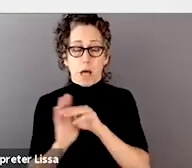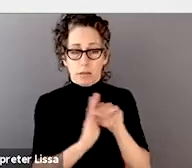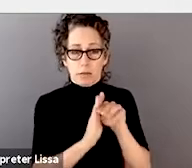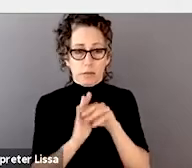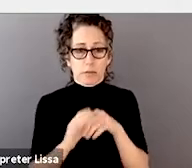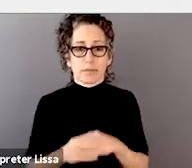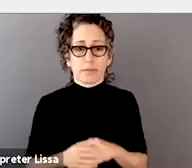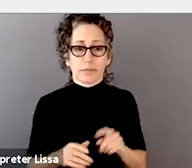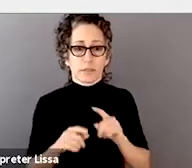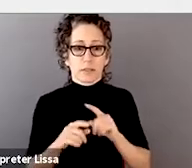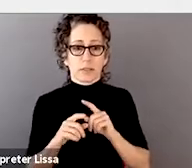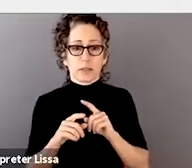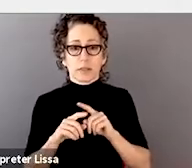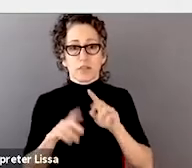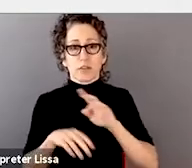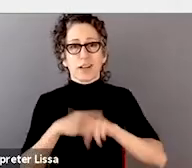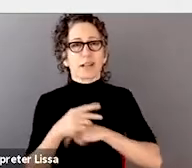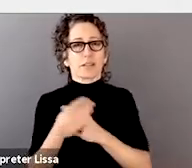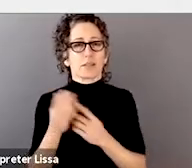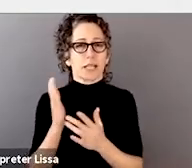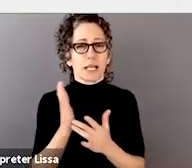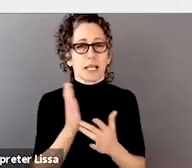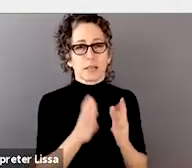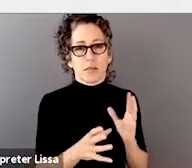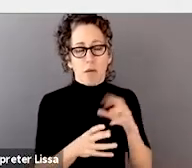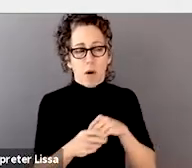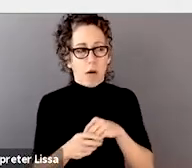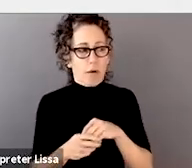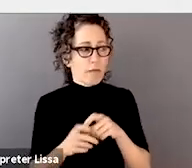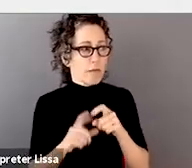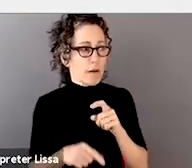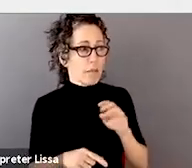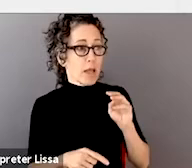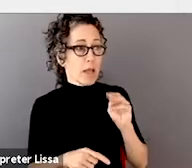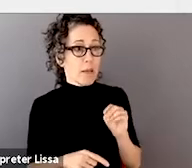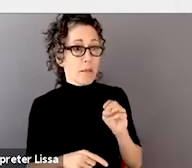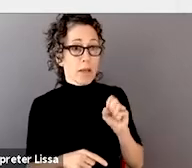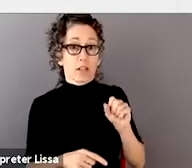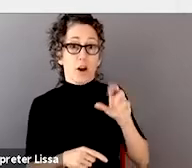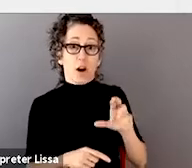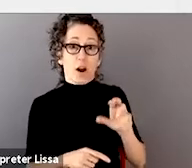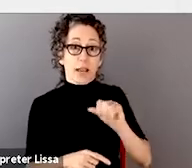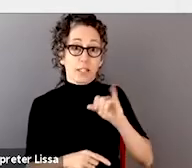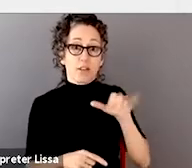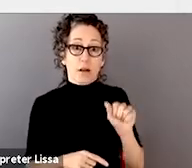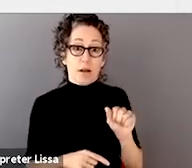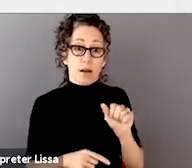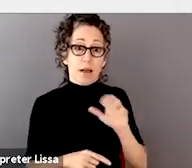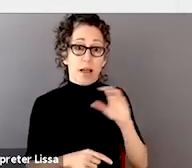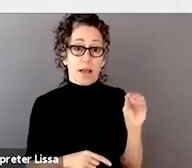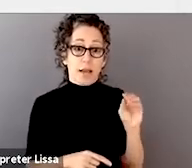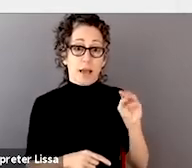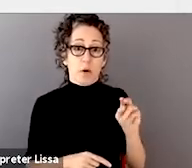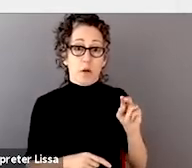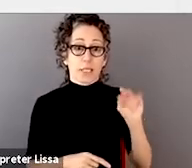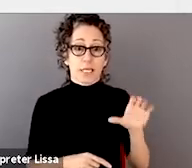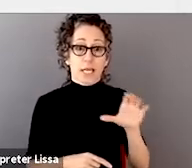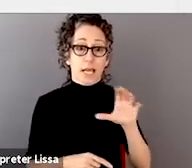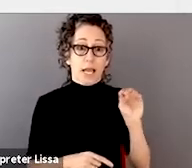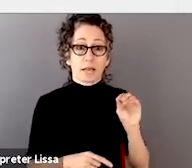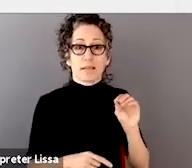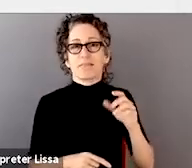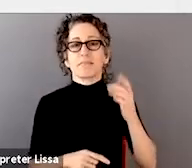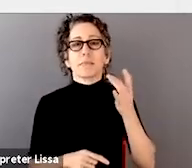of explainability techniques that were gotten from MSR Asia, from MIT CSAIL, as well as just a classical glass box